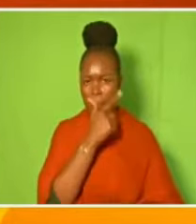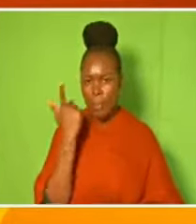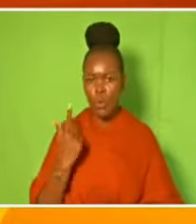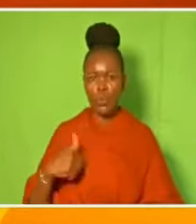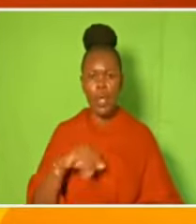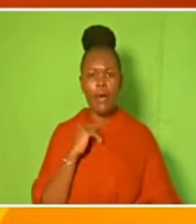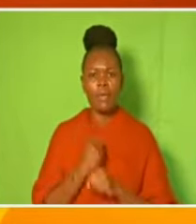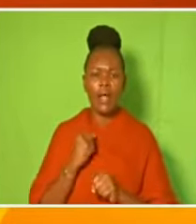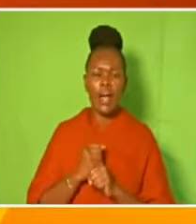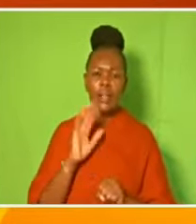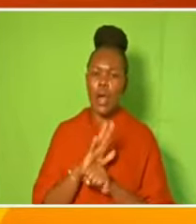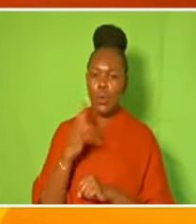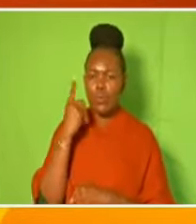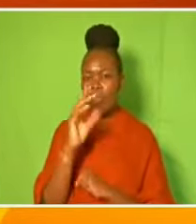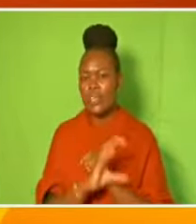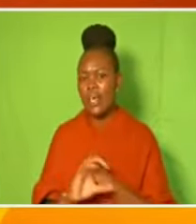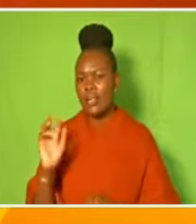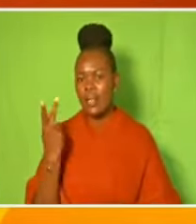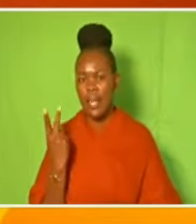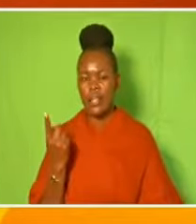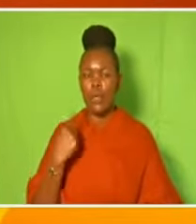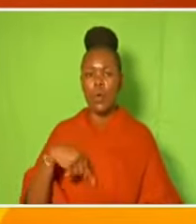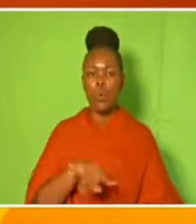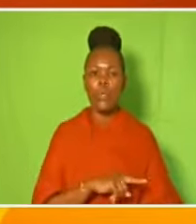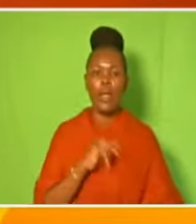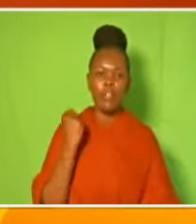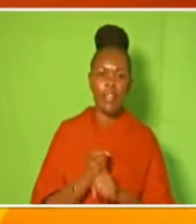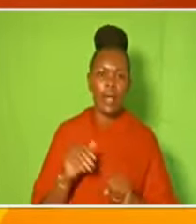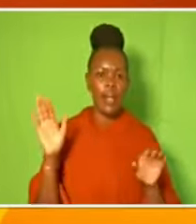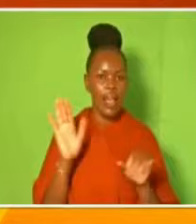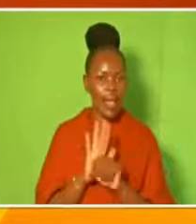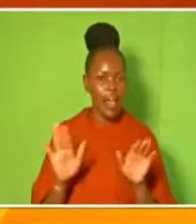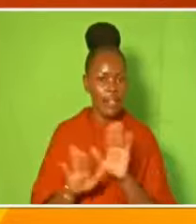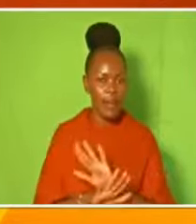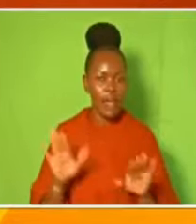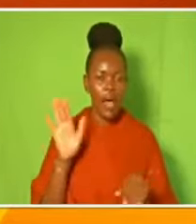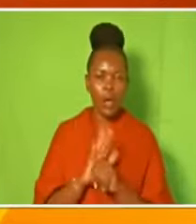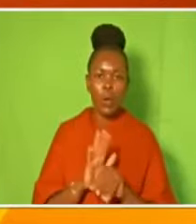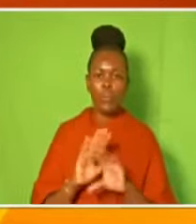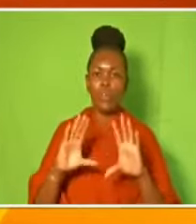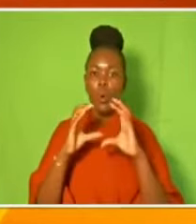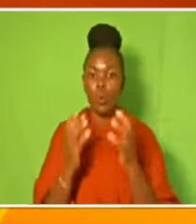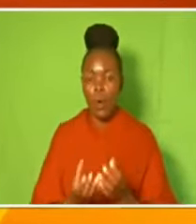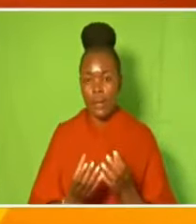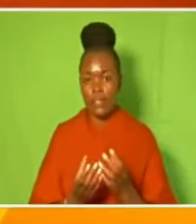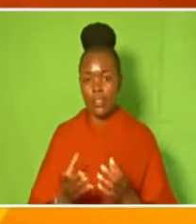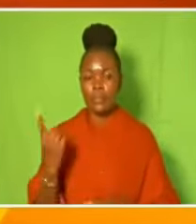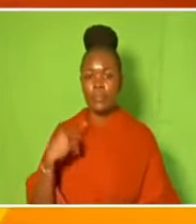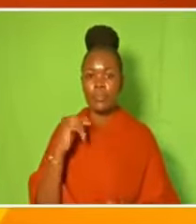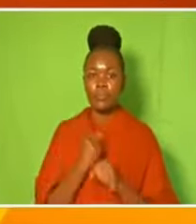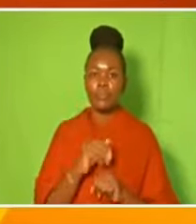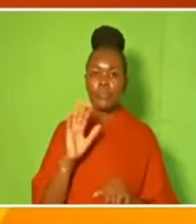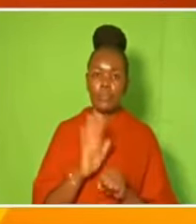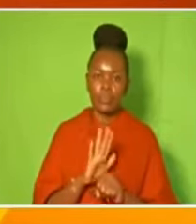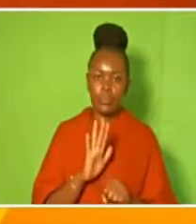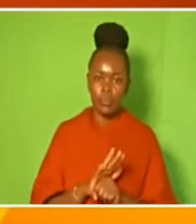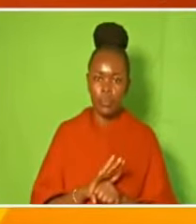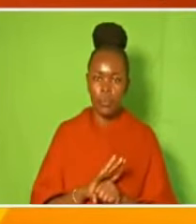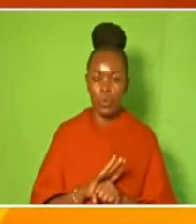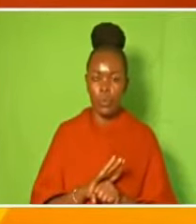done so much to this country, you have done so much to this continent, you have done so much for the